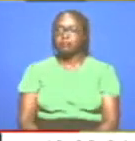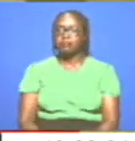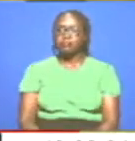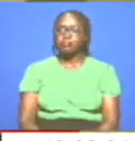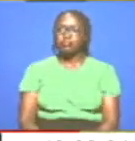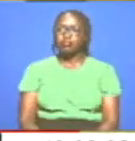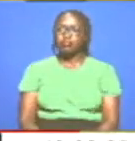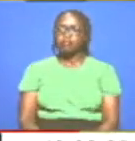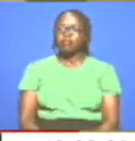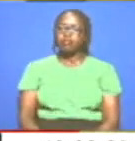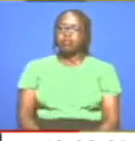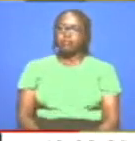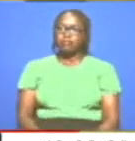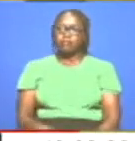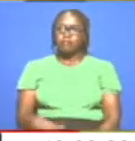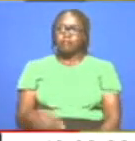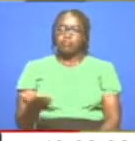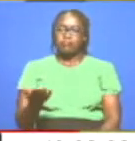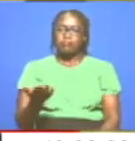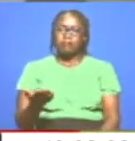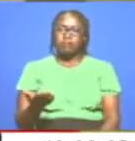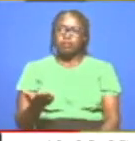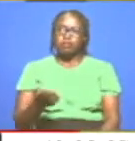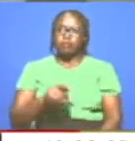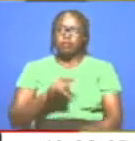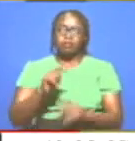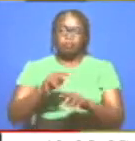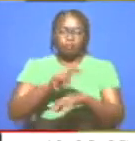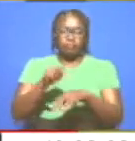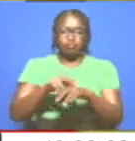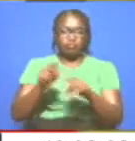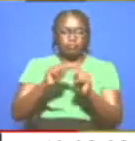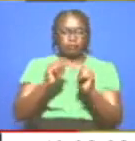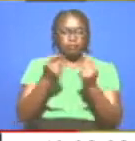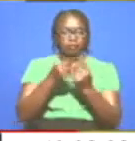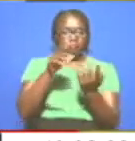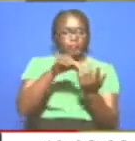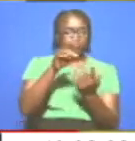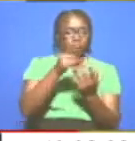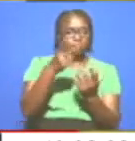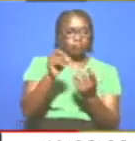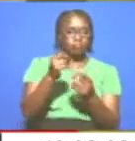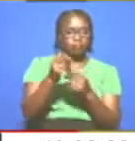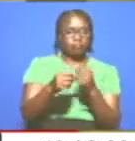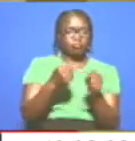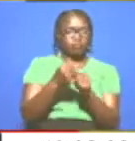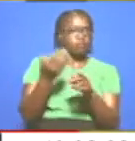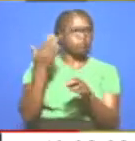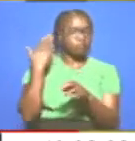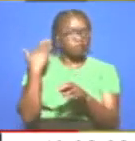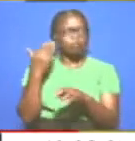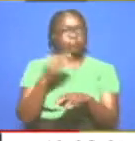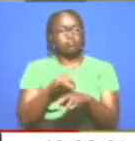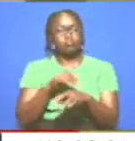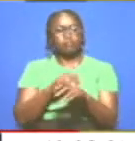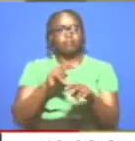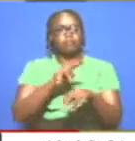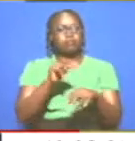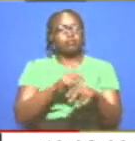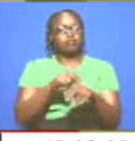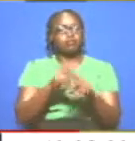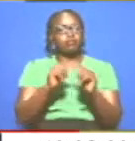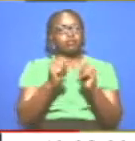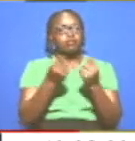a build-up to a national team selection. I mean, 20 years ago, being called up to the national team was every